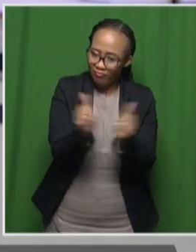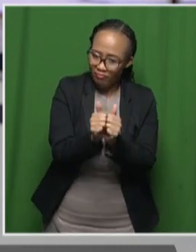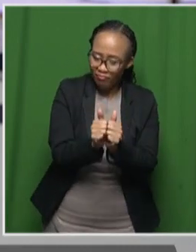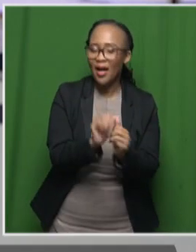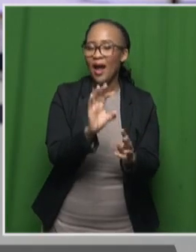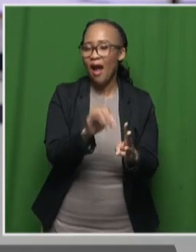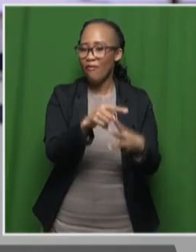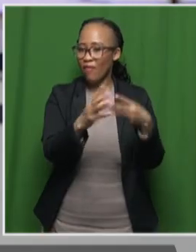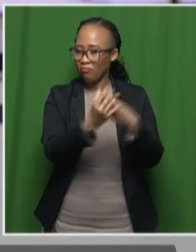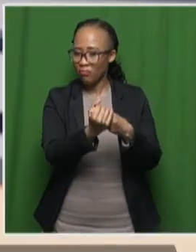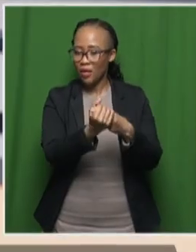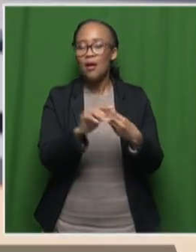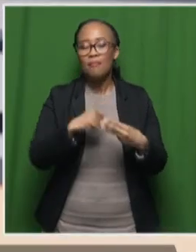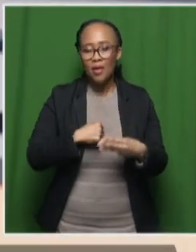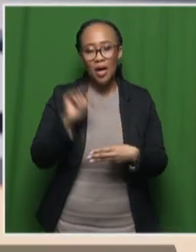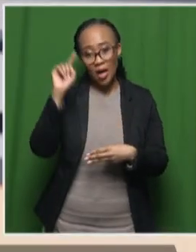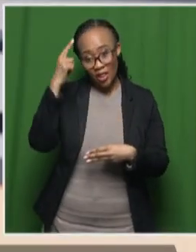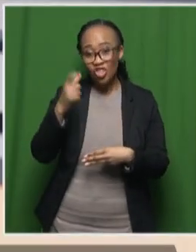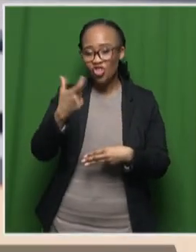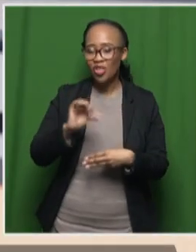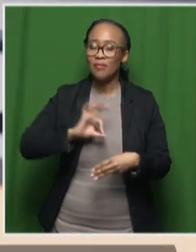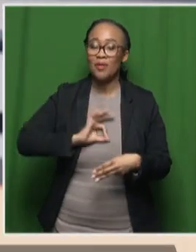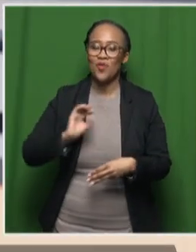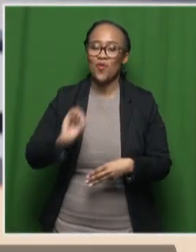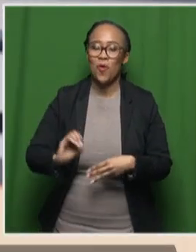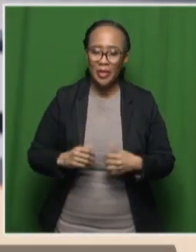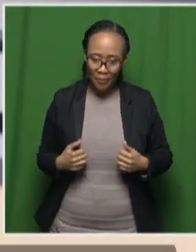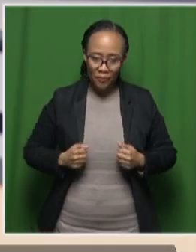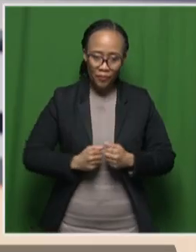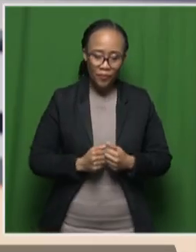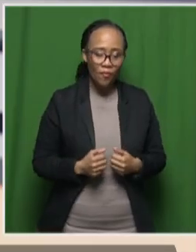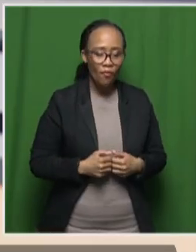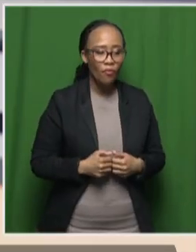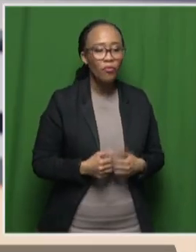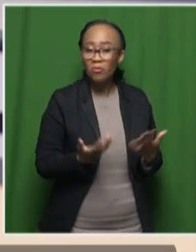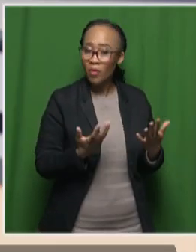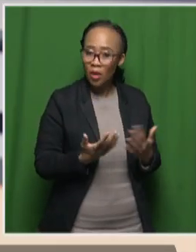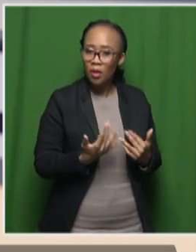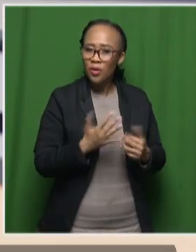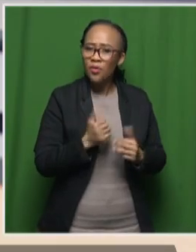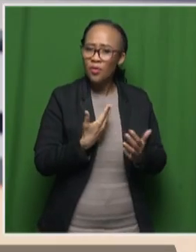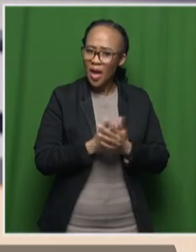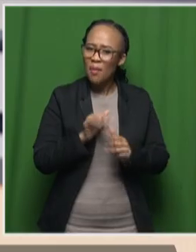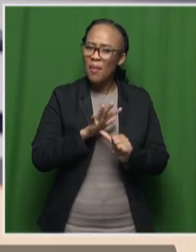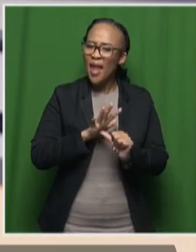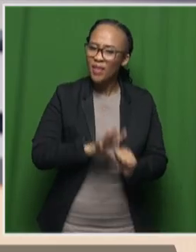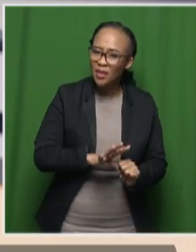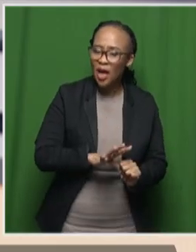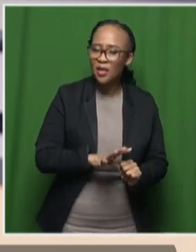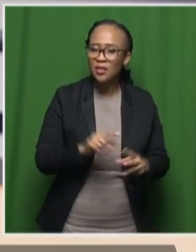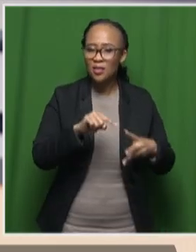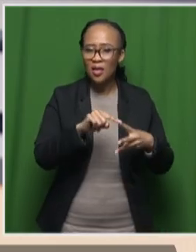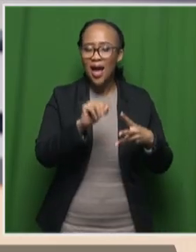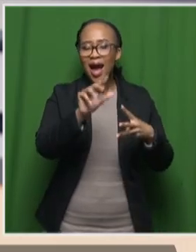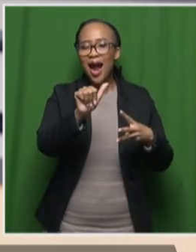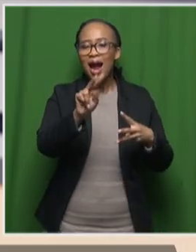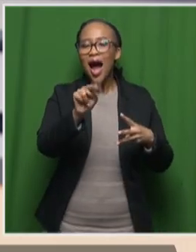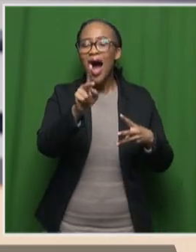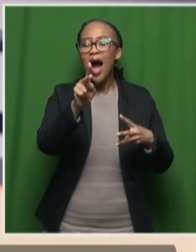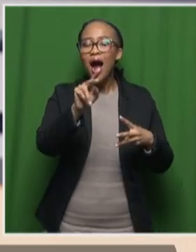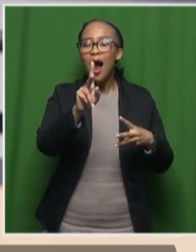really that's a medal chance right there. And please, let's not forget, because they haven't emphasized what Akani did last night. I mean, beating a national record as